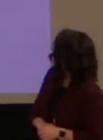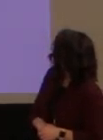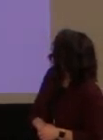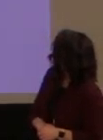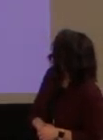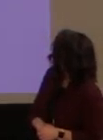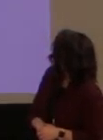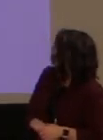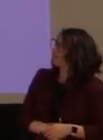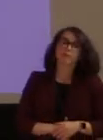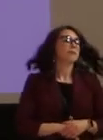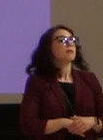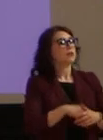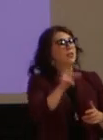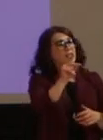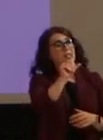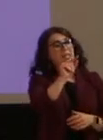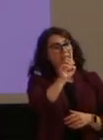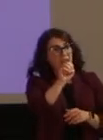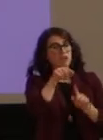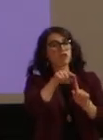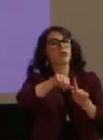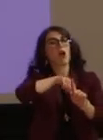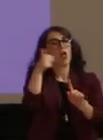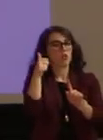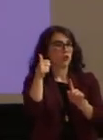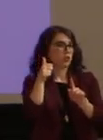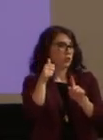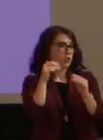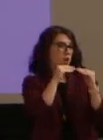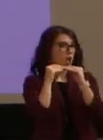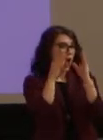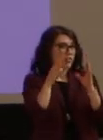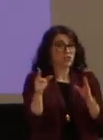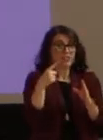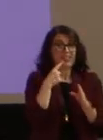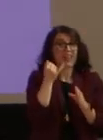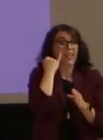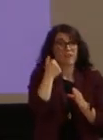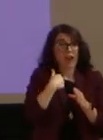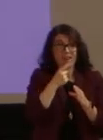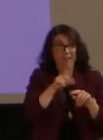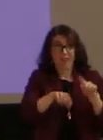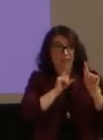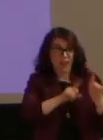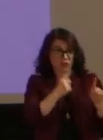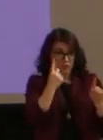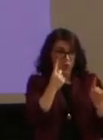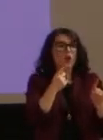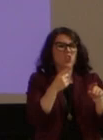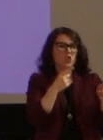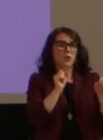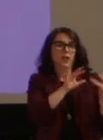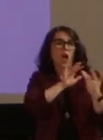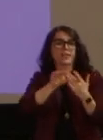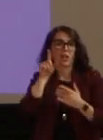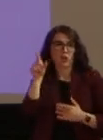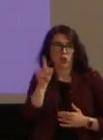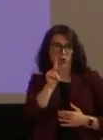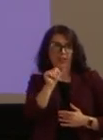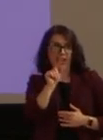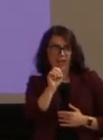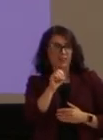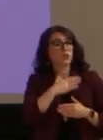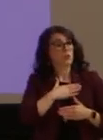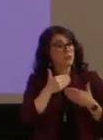any questions? Kate is another amazing colleague. She has said that anything I can answer to send everyone here to her. So please do a quick Google